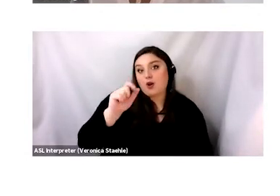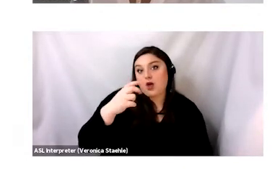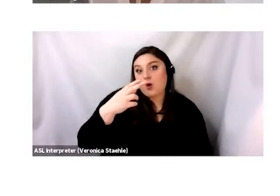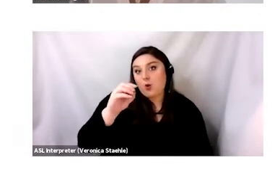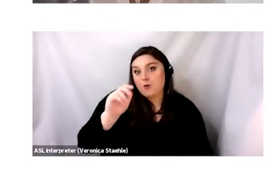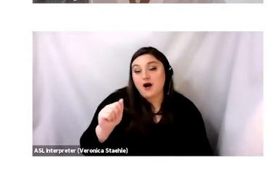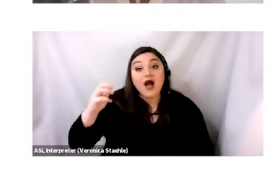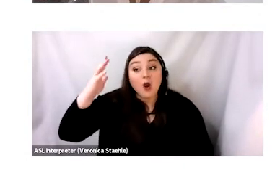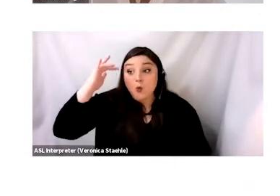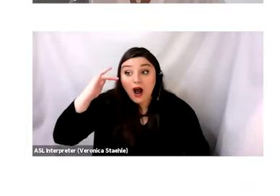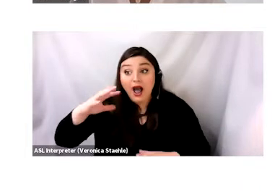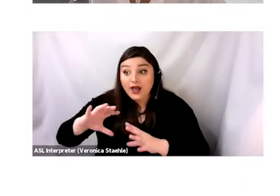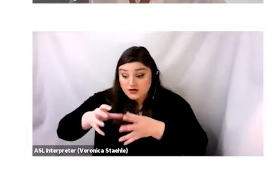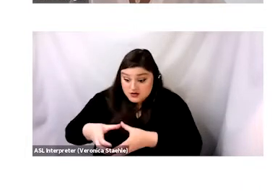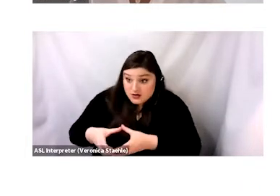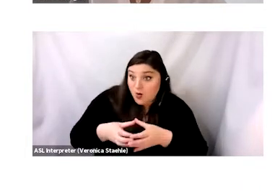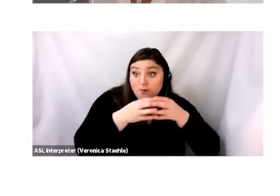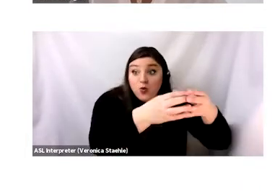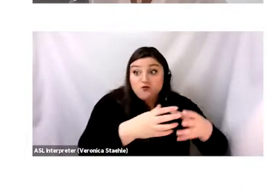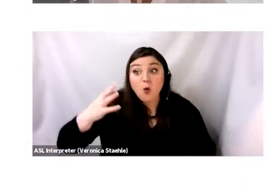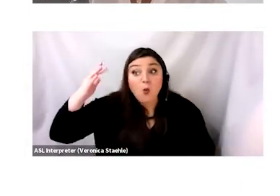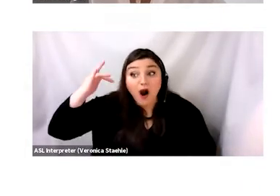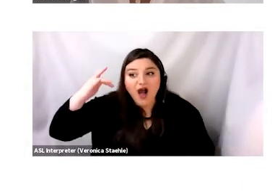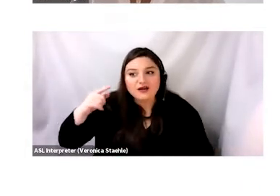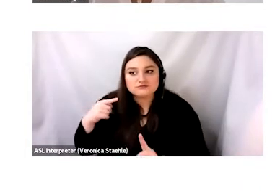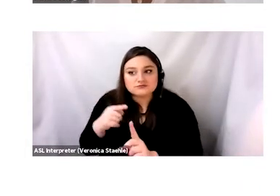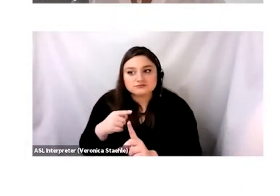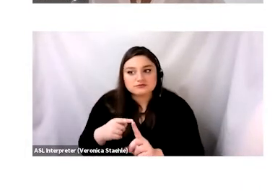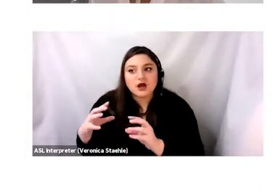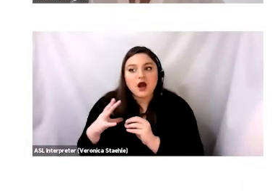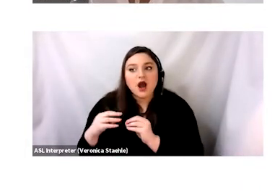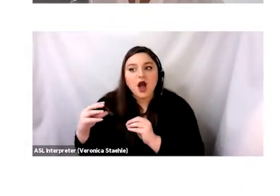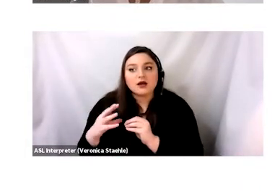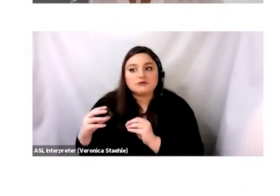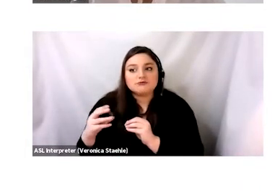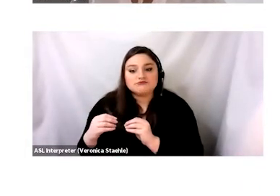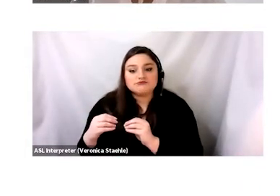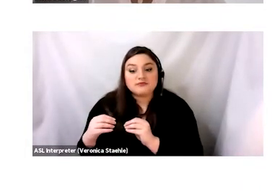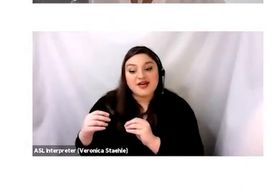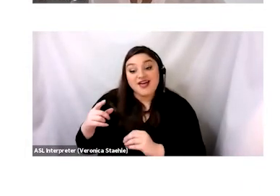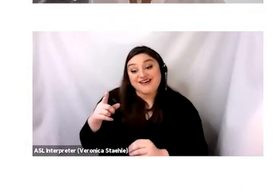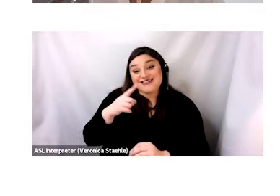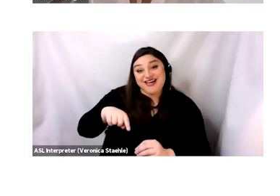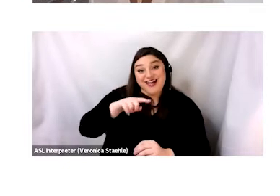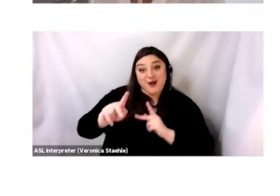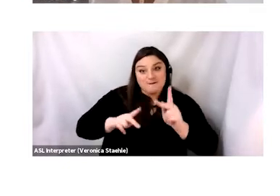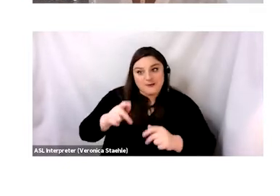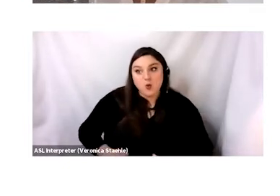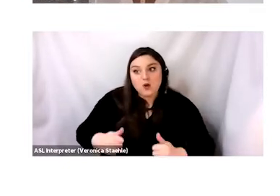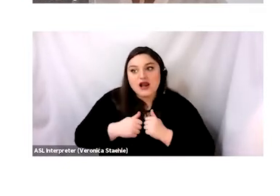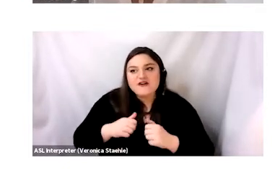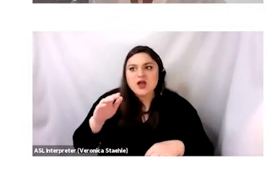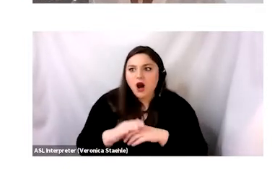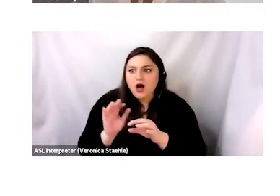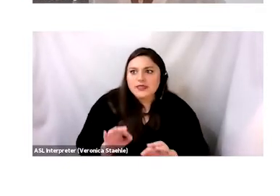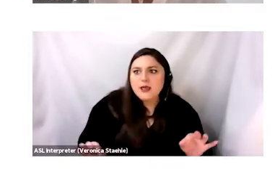was cotton. Native Americans were living on what was perhaps the richest soil for crop production, and their removal created a scramble to settle their